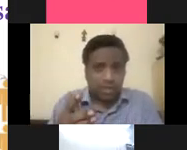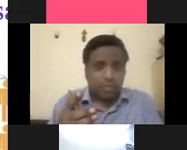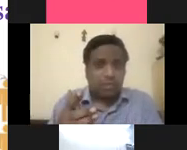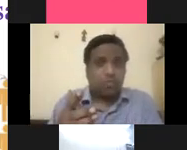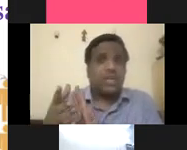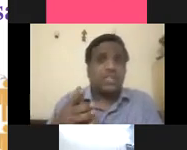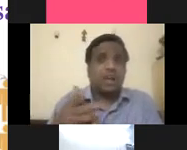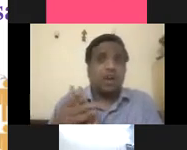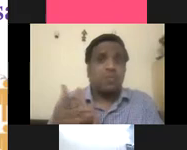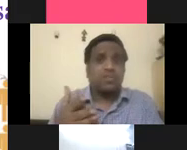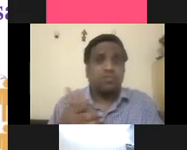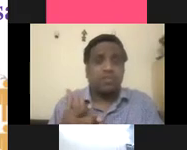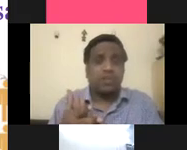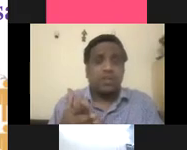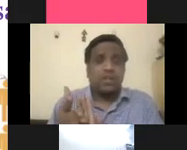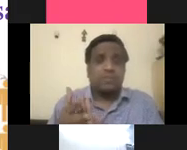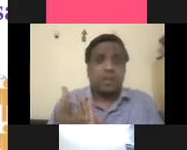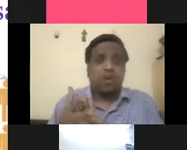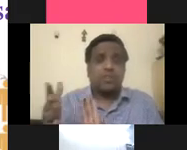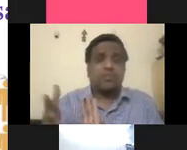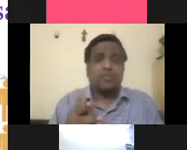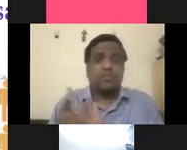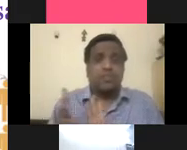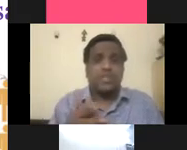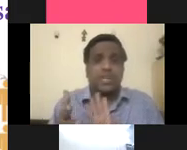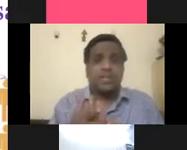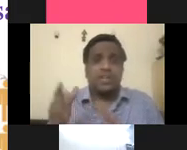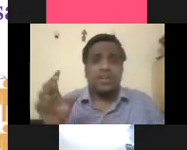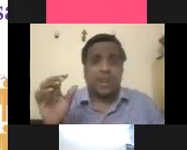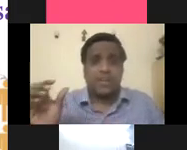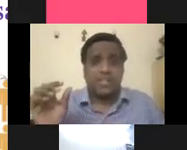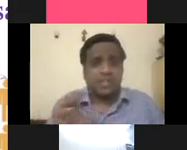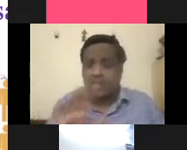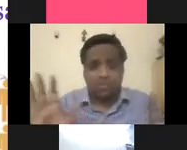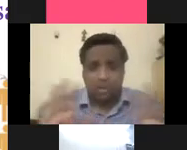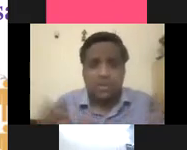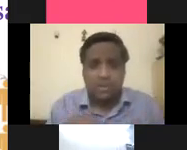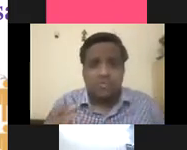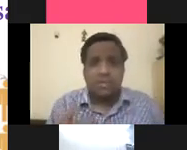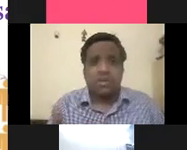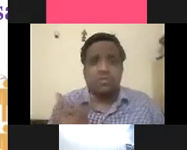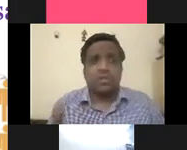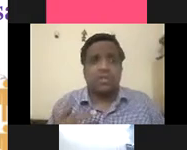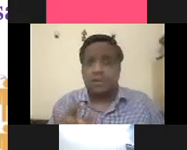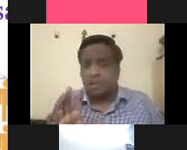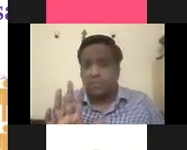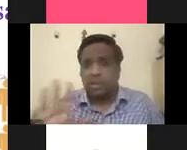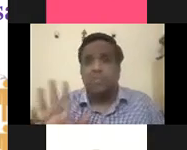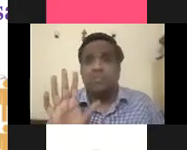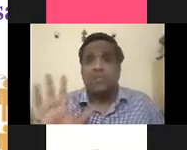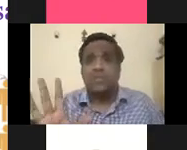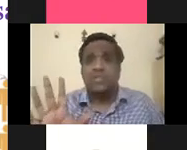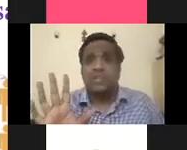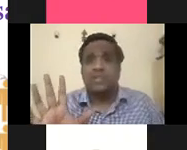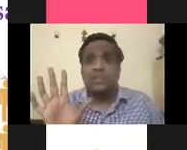4%. What exactly? Thank you. How much of the 4% in private sector? There is no one to talk about it. I'm talking